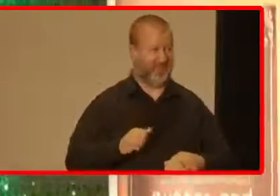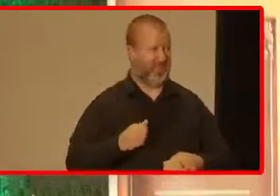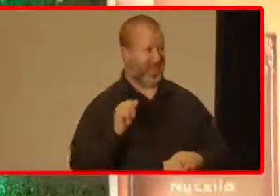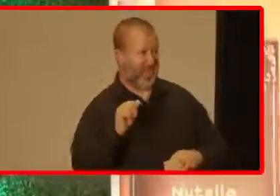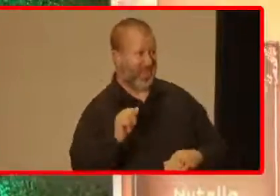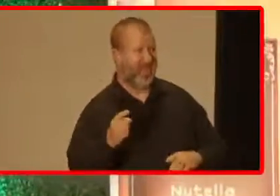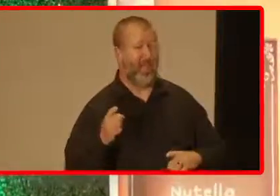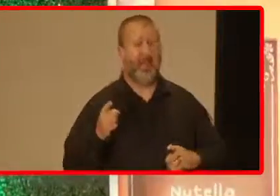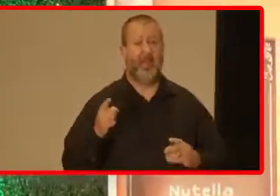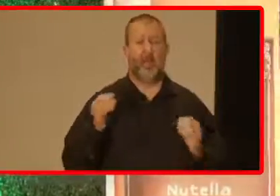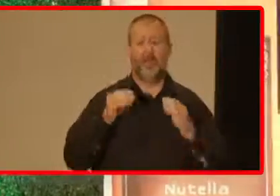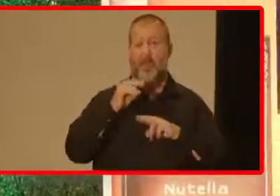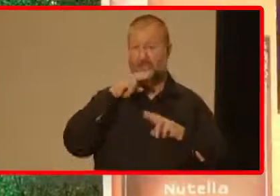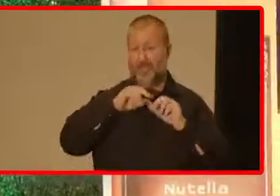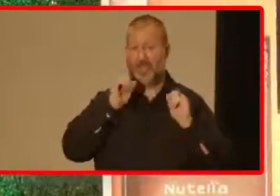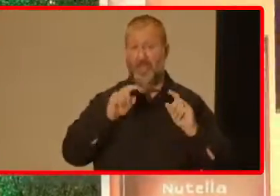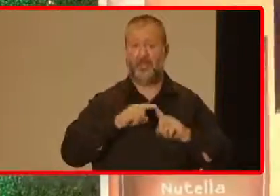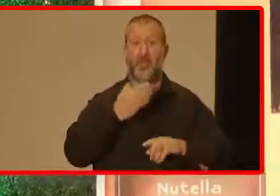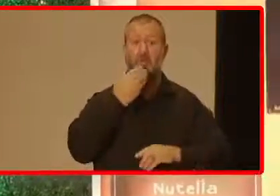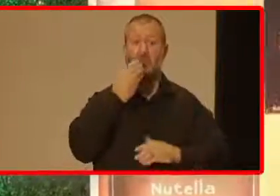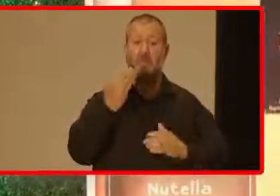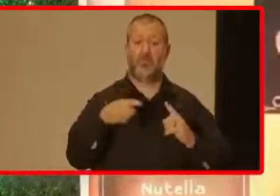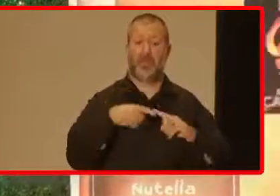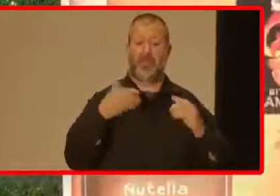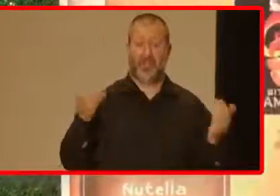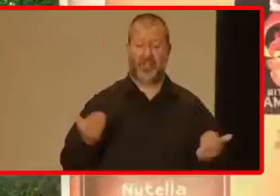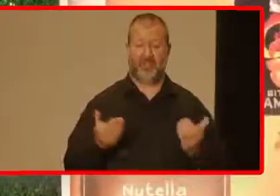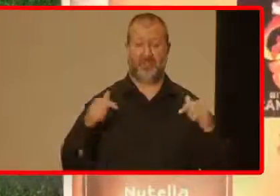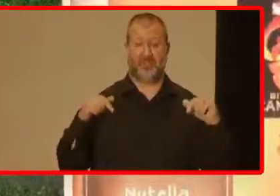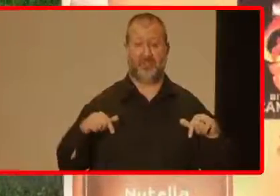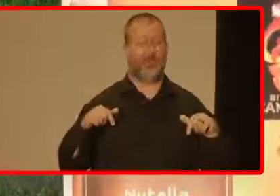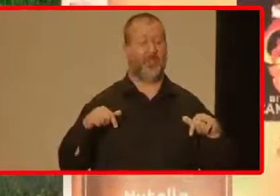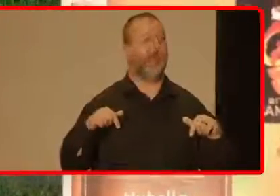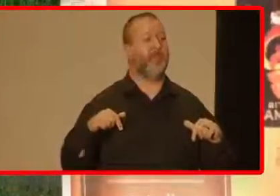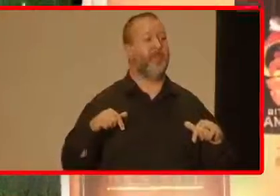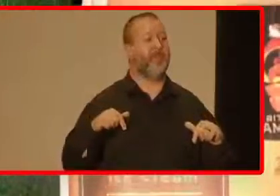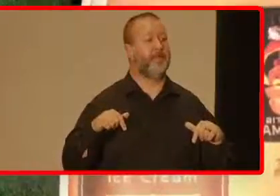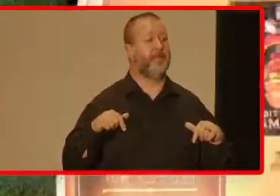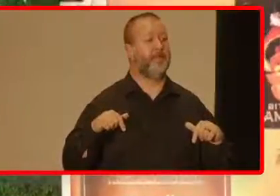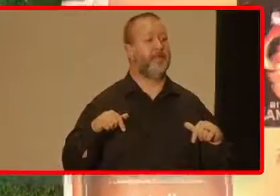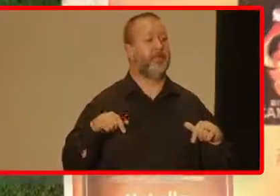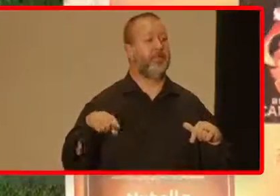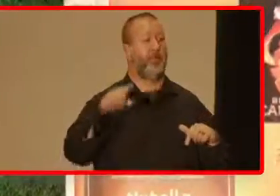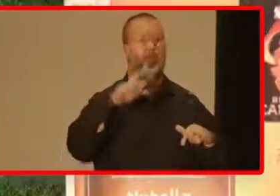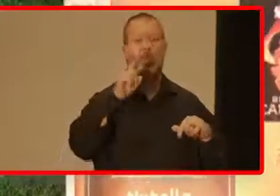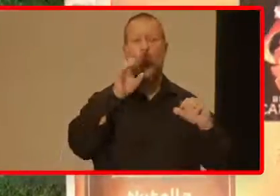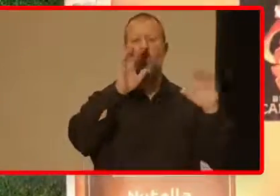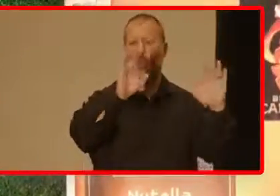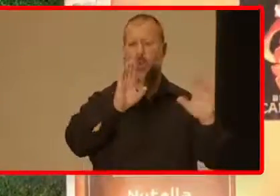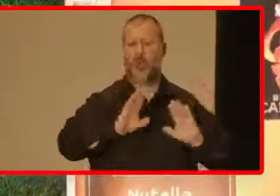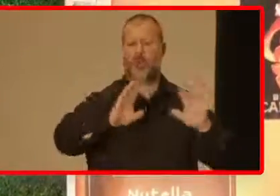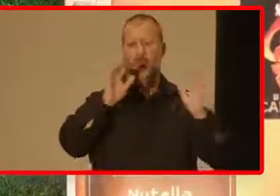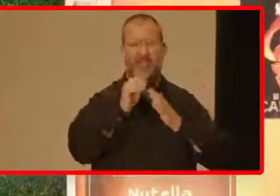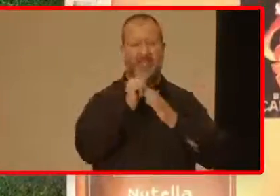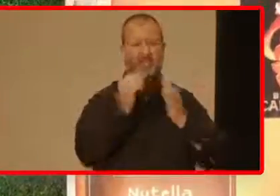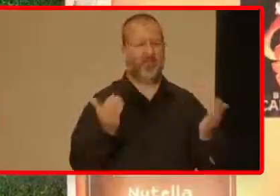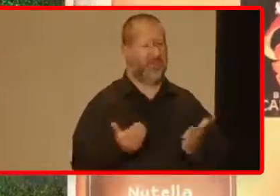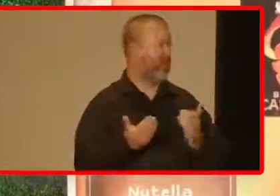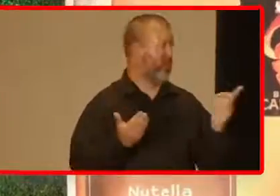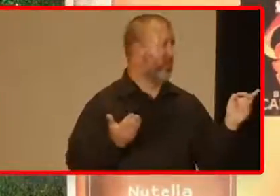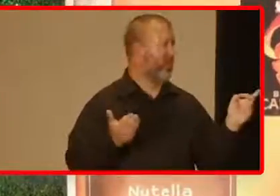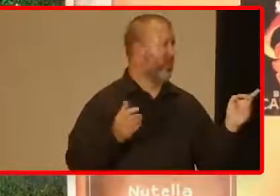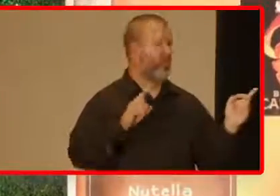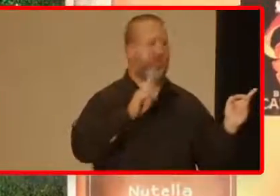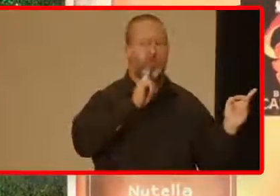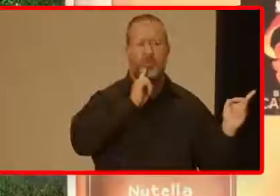You can have even more fun, but the good thing about this, and that your wonderful, wonderful leader here has done